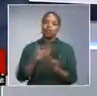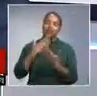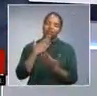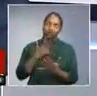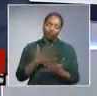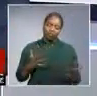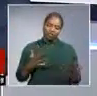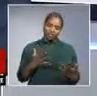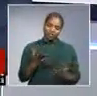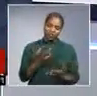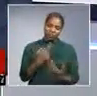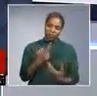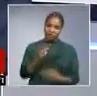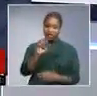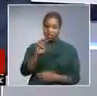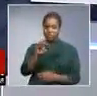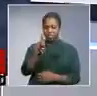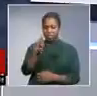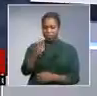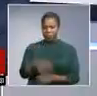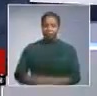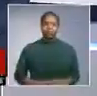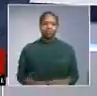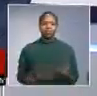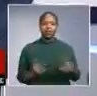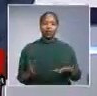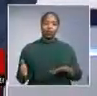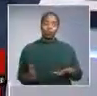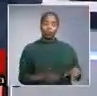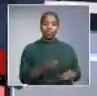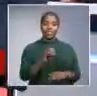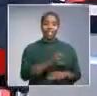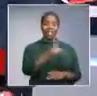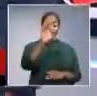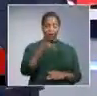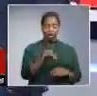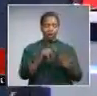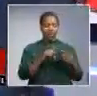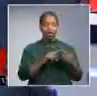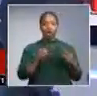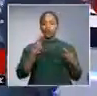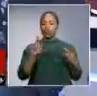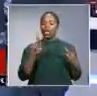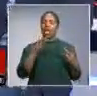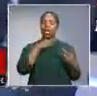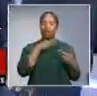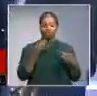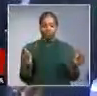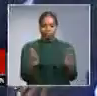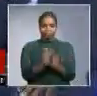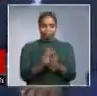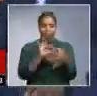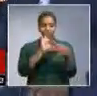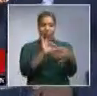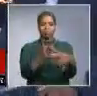reporter, Samkele Maseko. Well, moving on now, and South Africa and the United Kingdom are firmly committed to strengthening bilateral